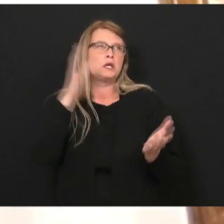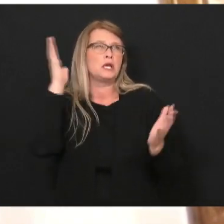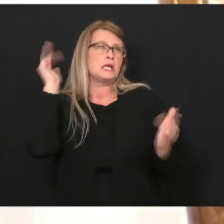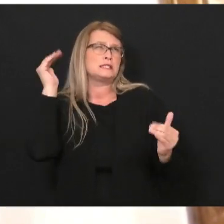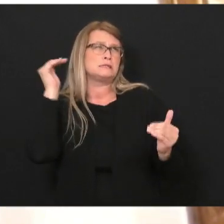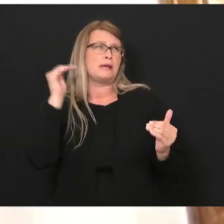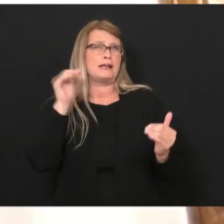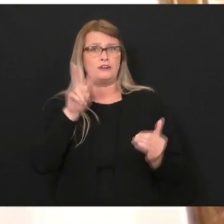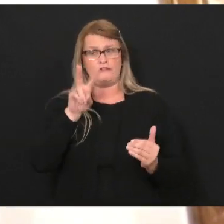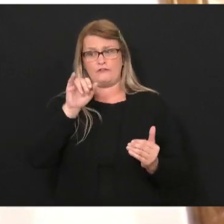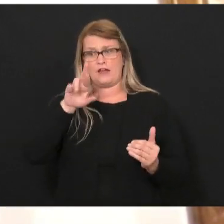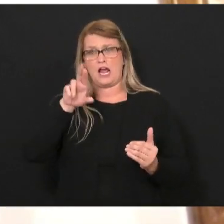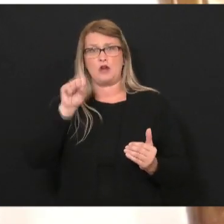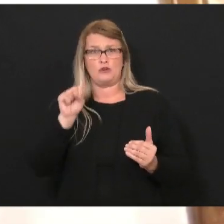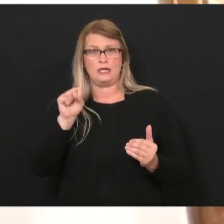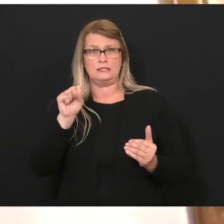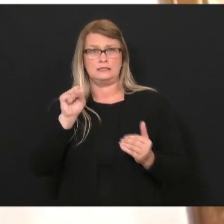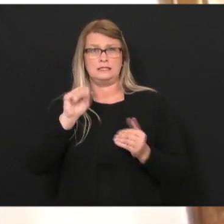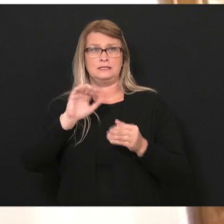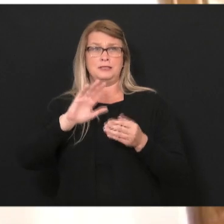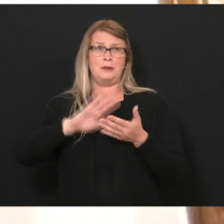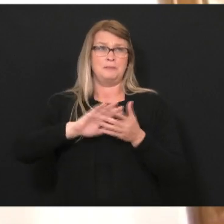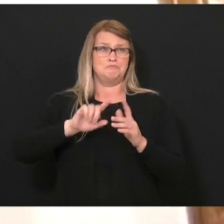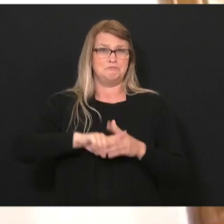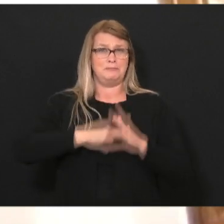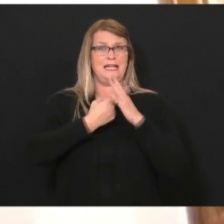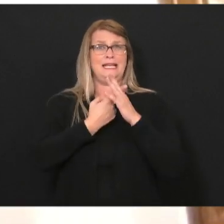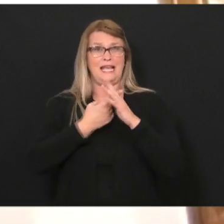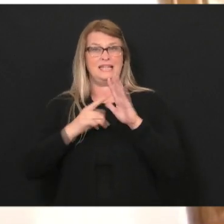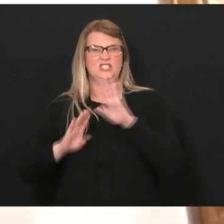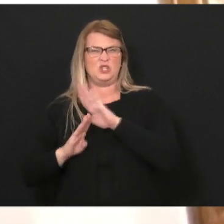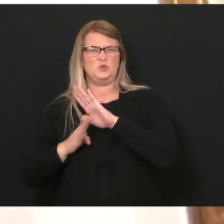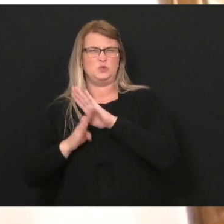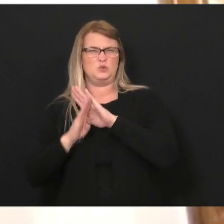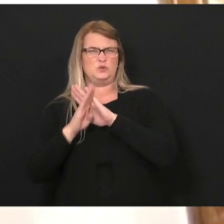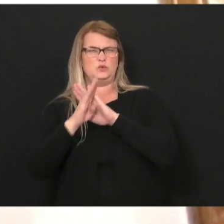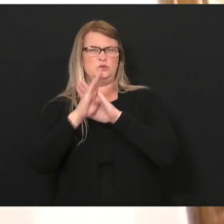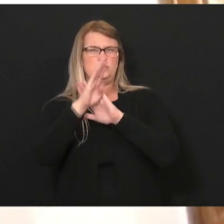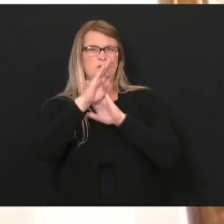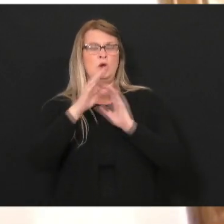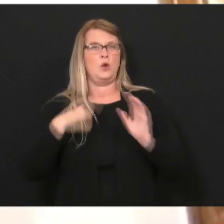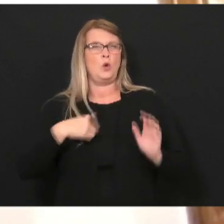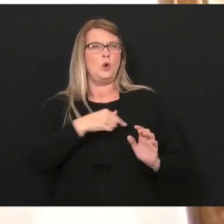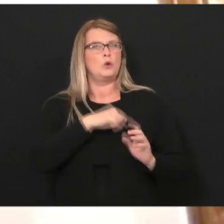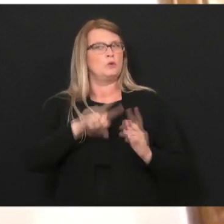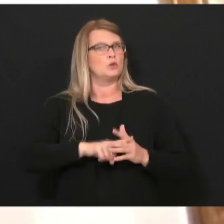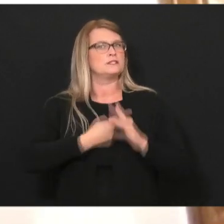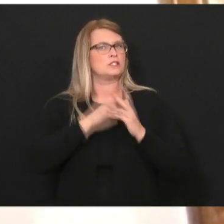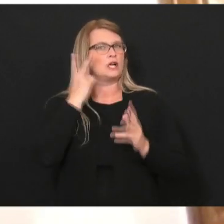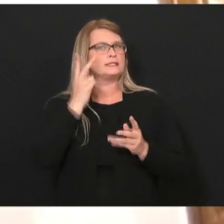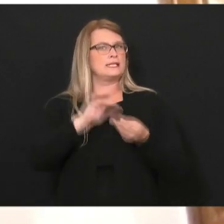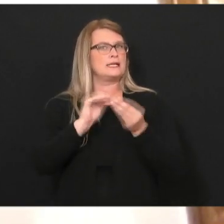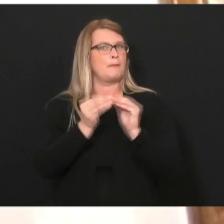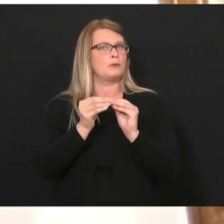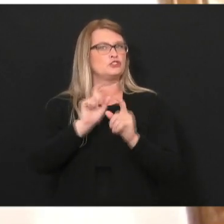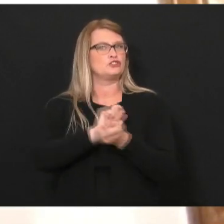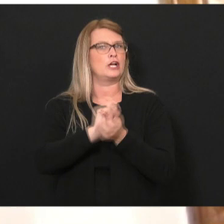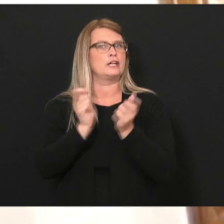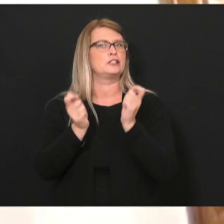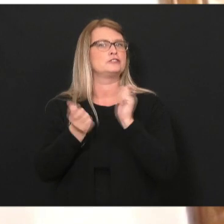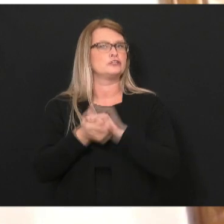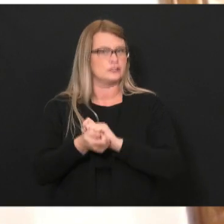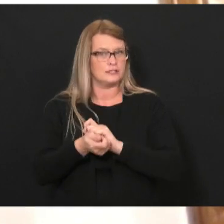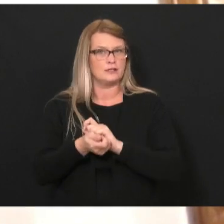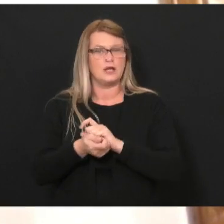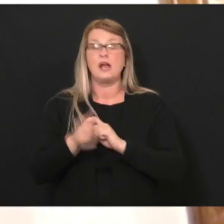virus starts to compound and take off into that surge kind of path, that we'll start to see those numbers change. And when